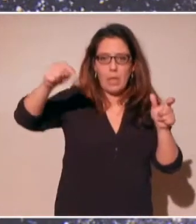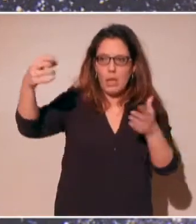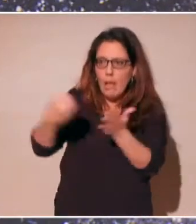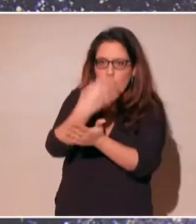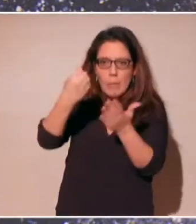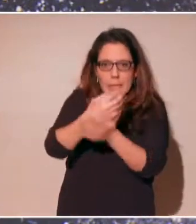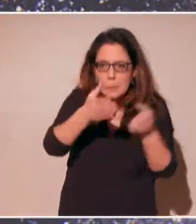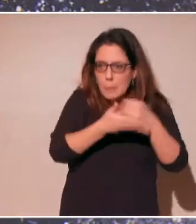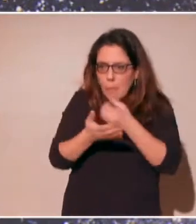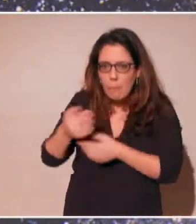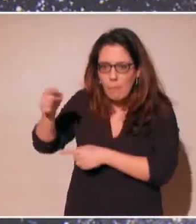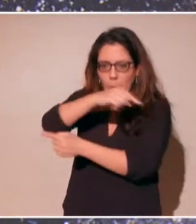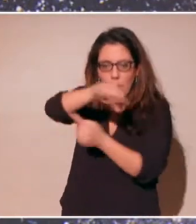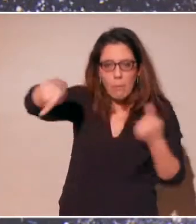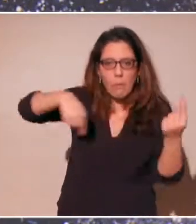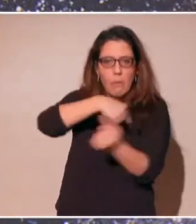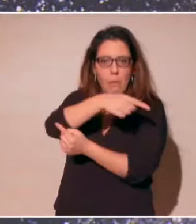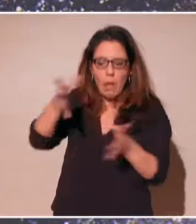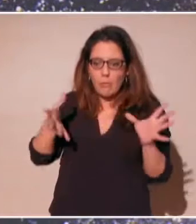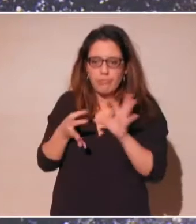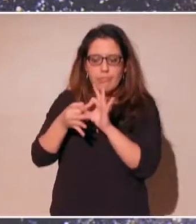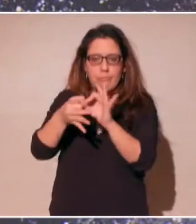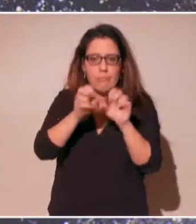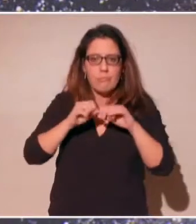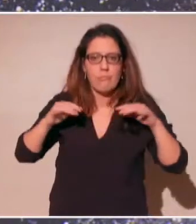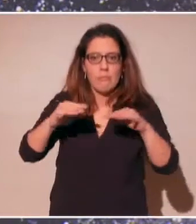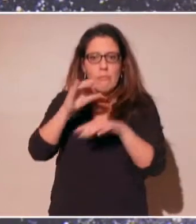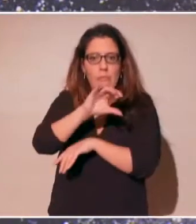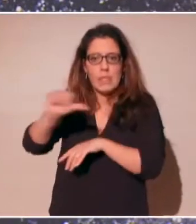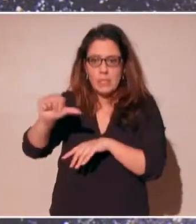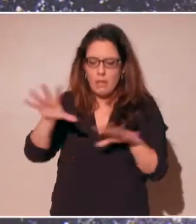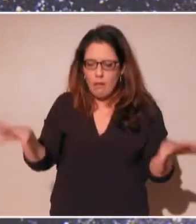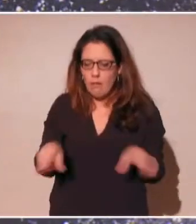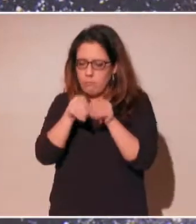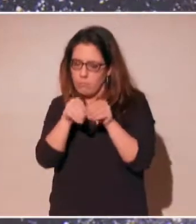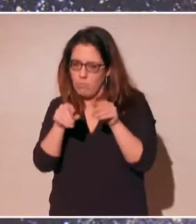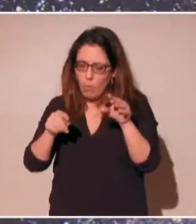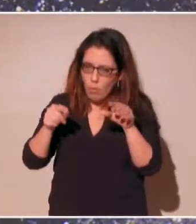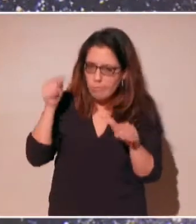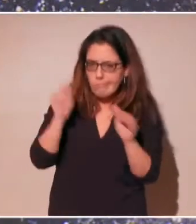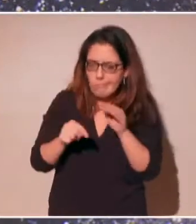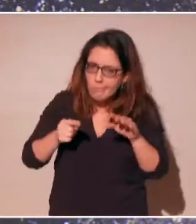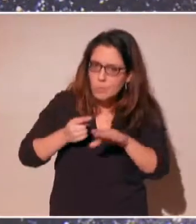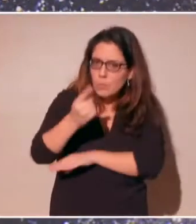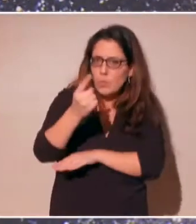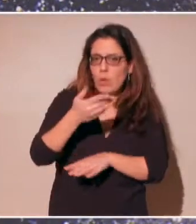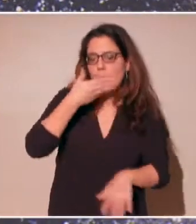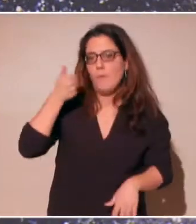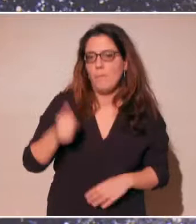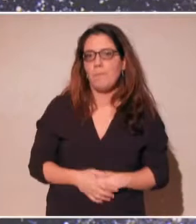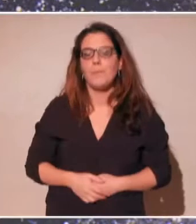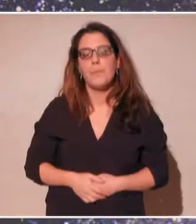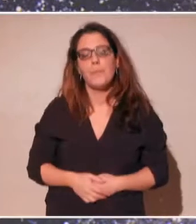we share the data, they will be able to model the data and use AI to go much further in